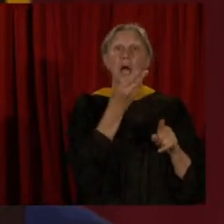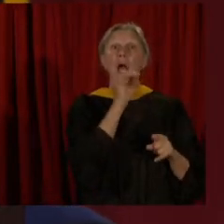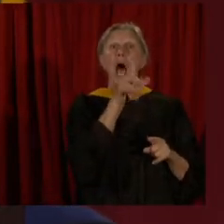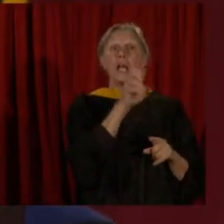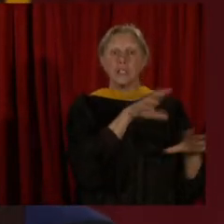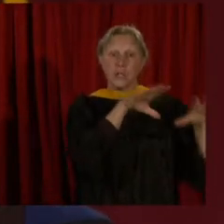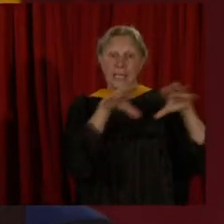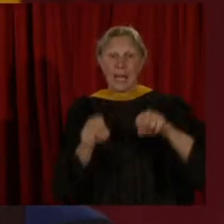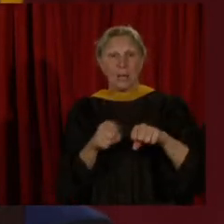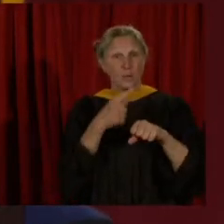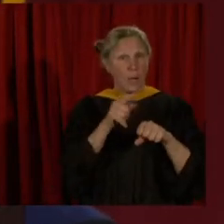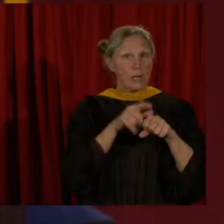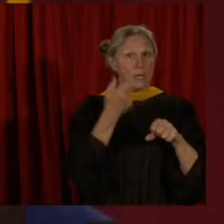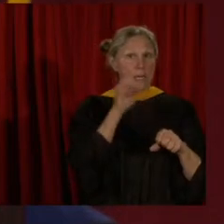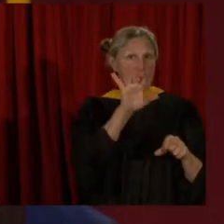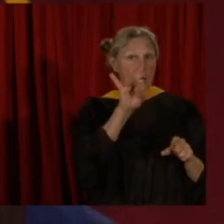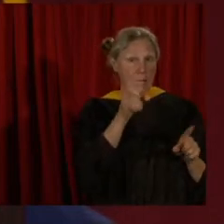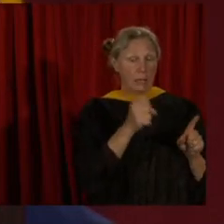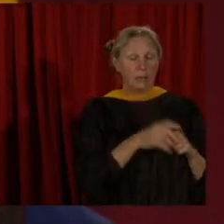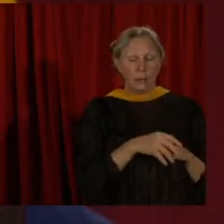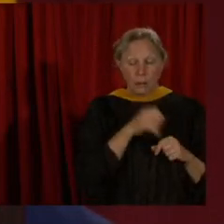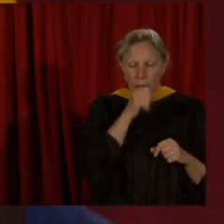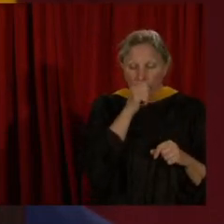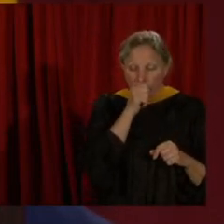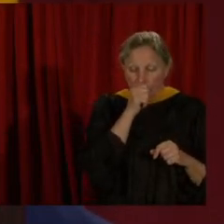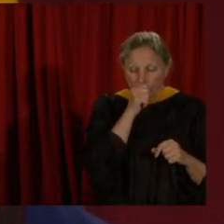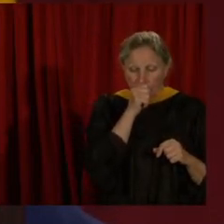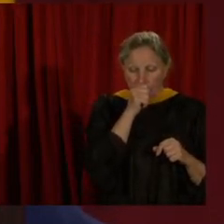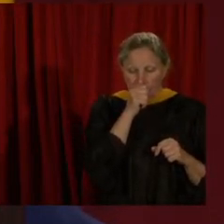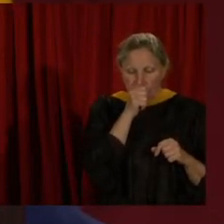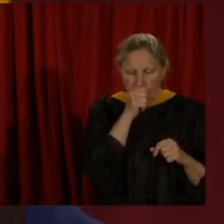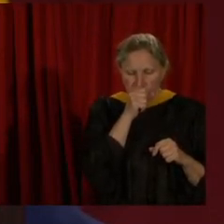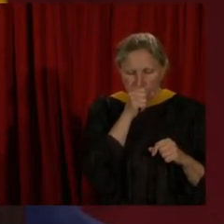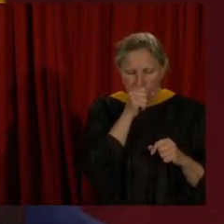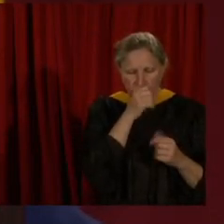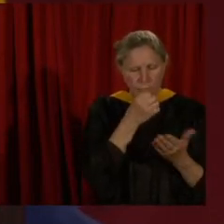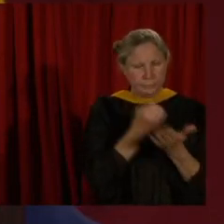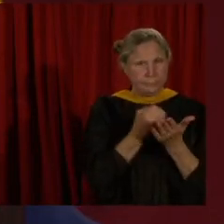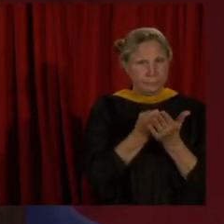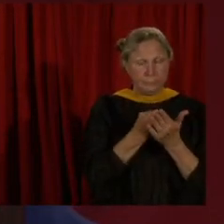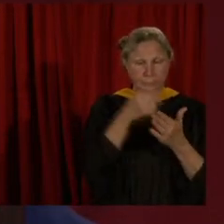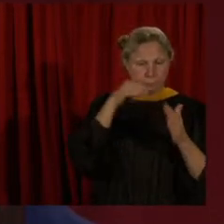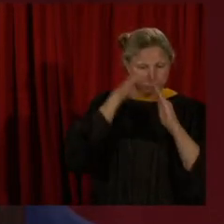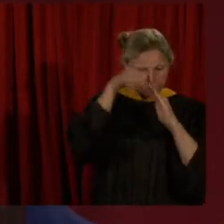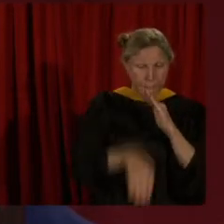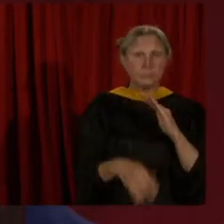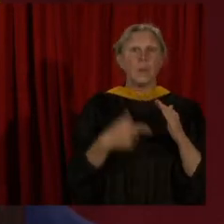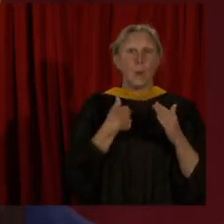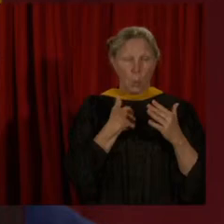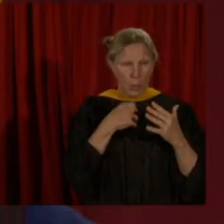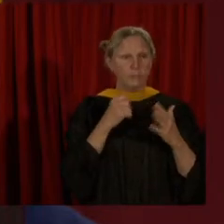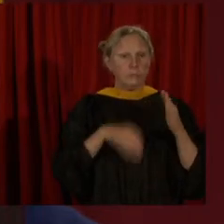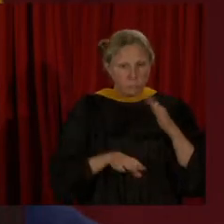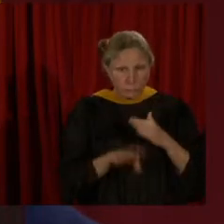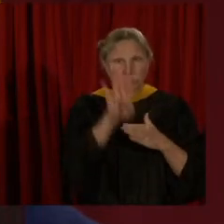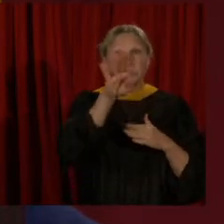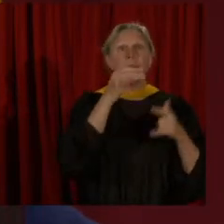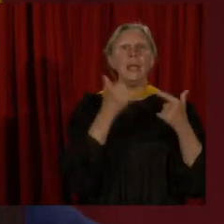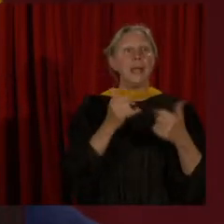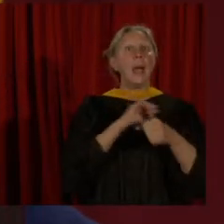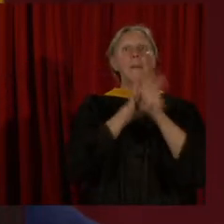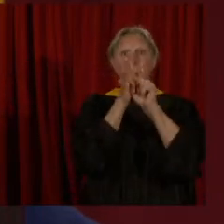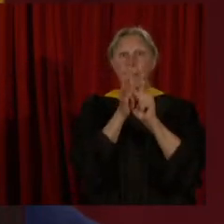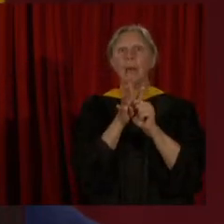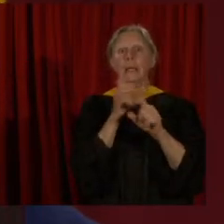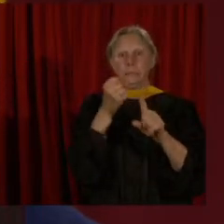the 1980s. We've overcome economic downturns and now a global pandemic. And